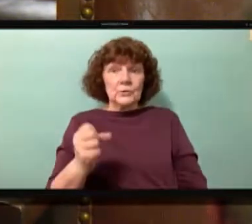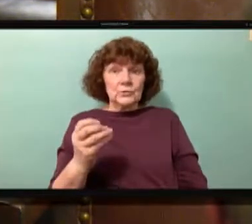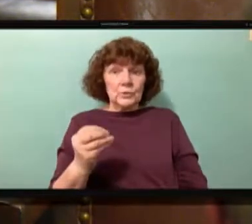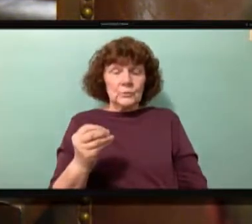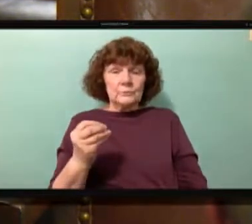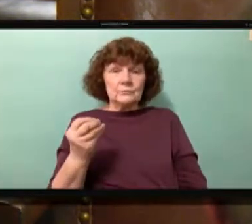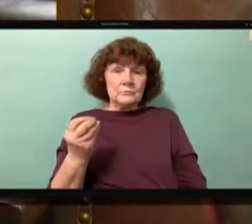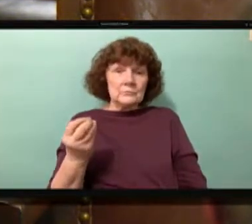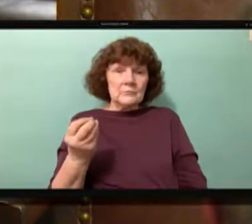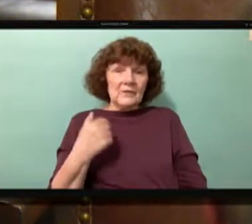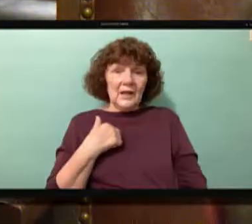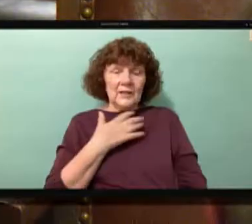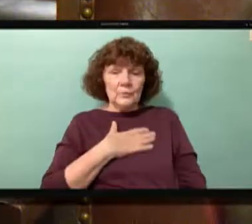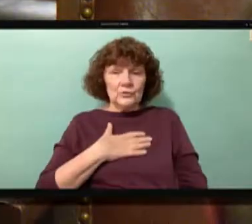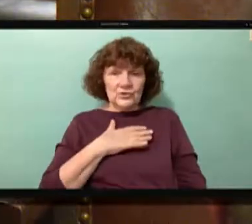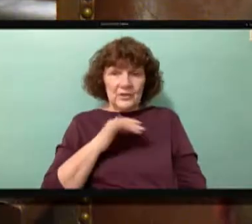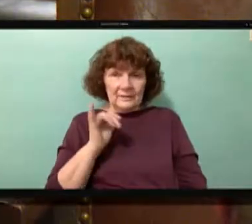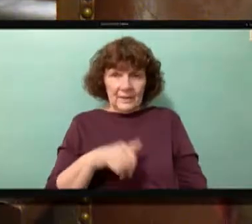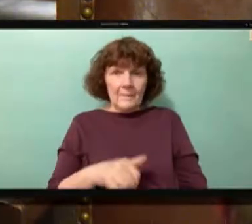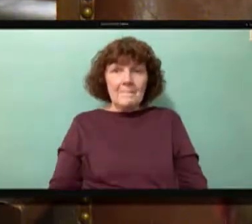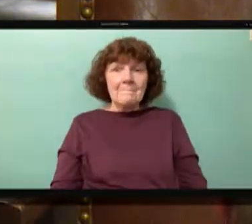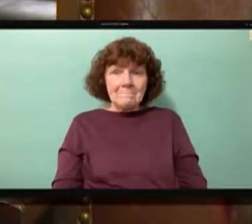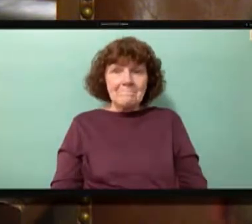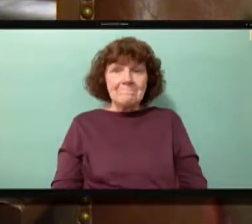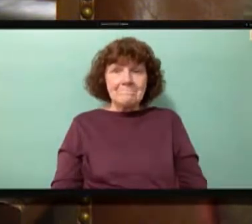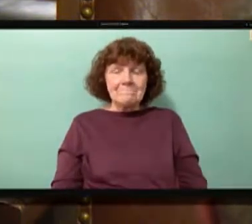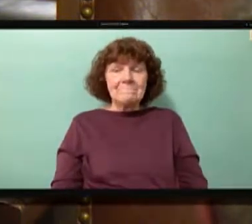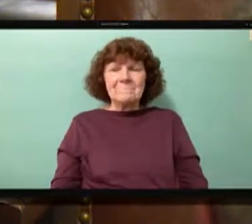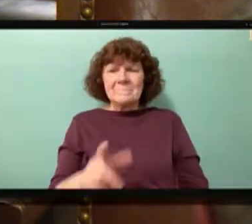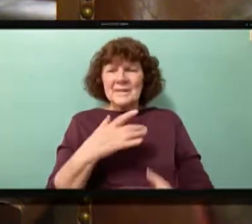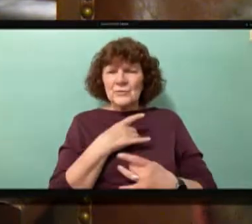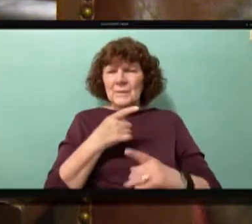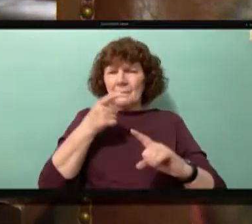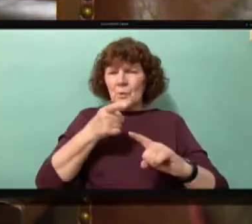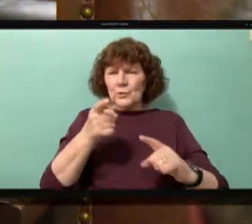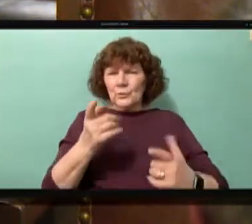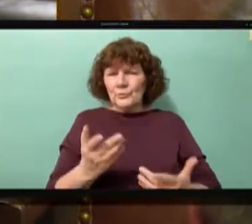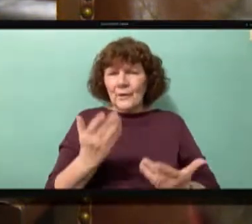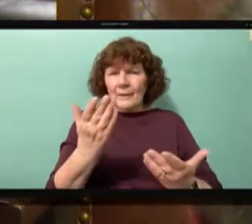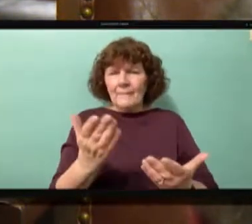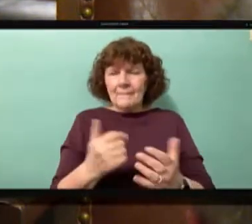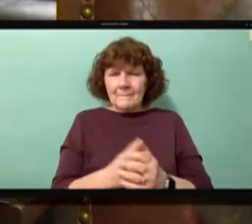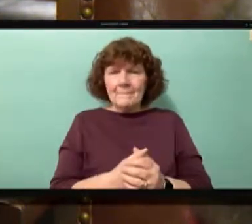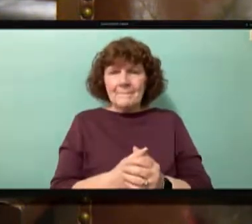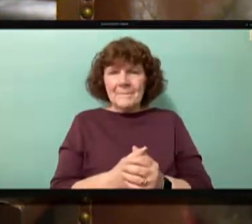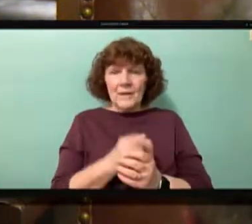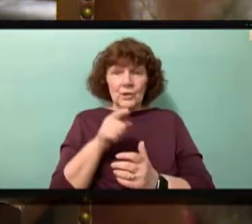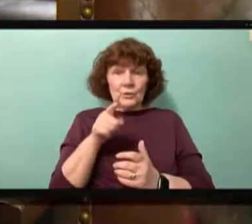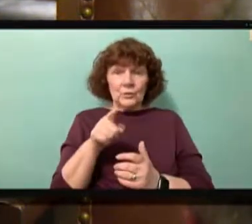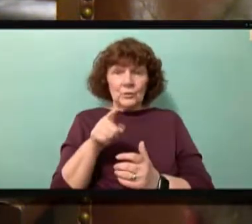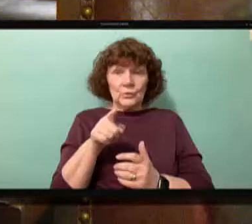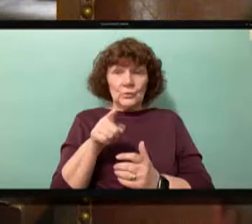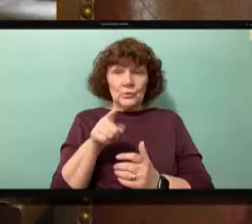very much appreciate that. The interesting point that you brought up here, that kind of you are the first